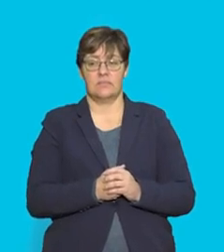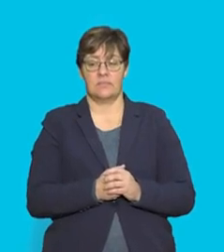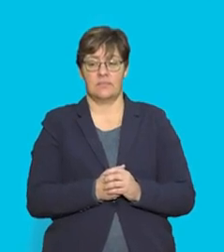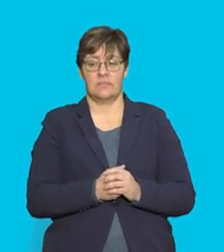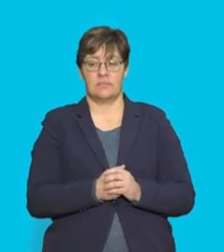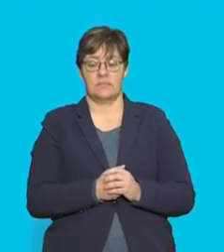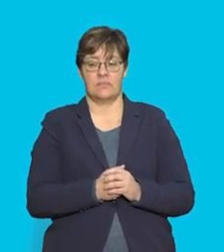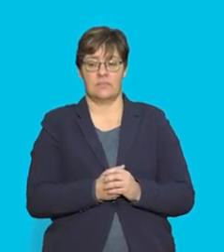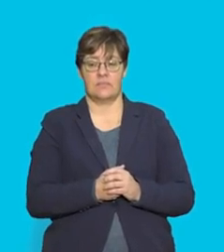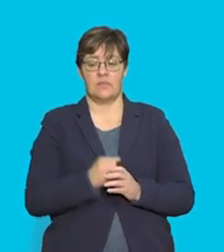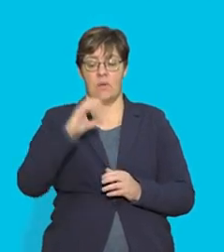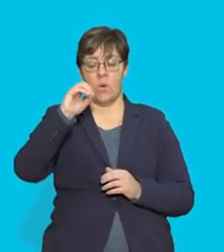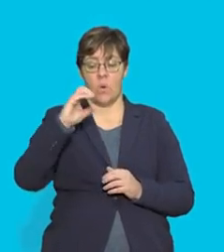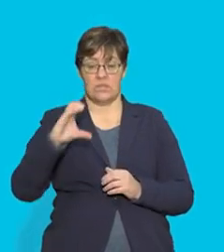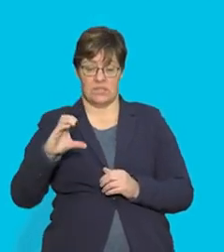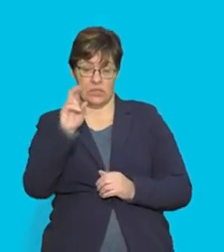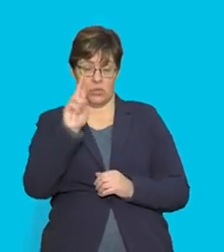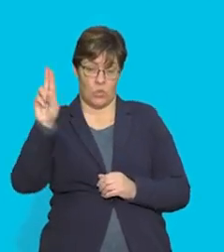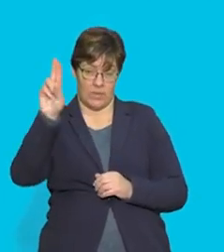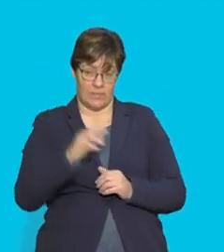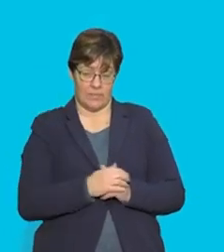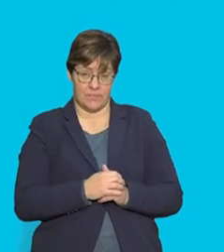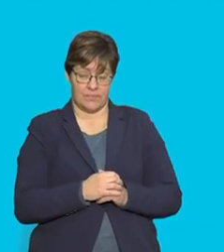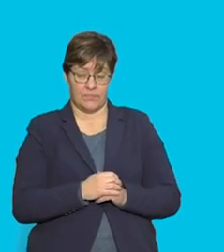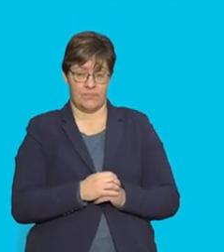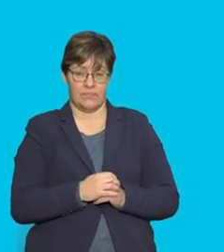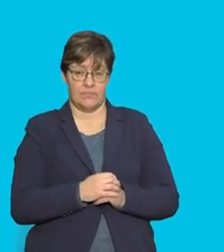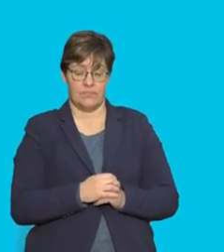plus also OC